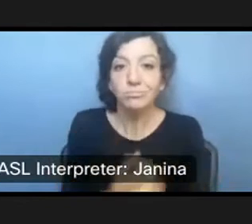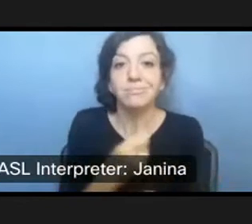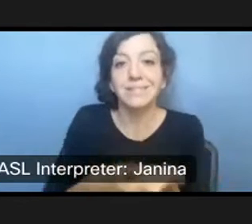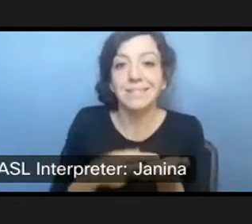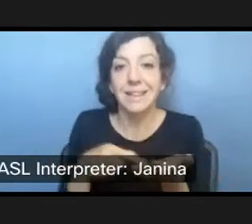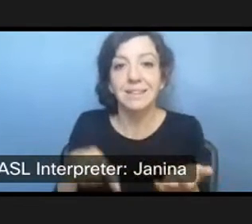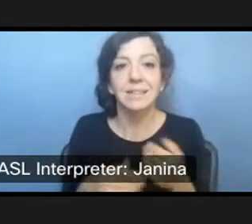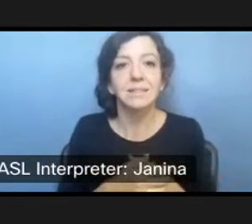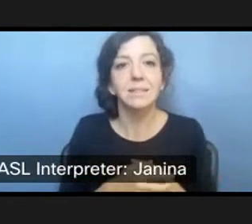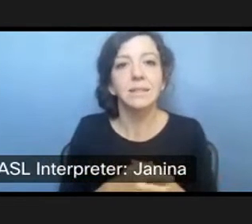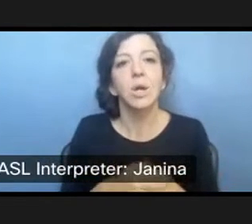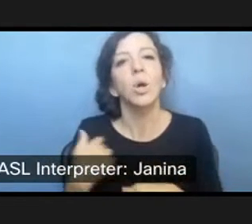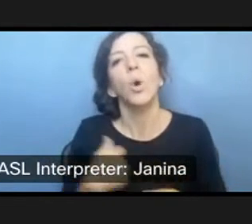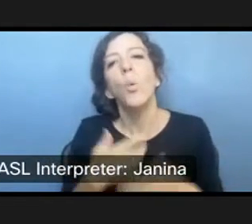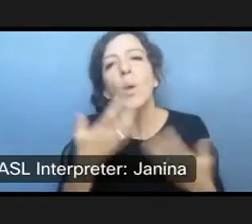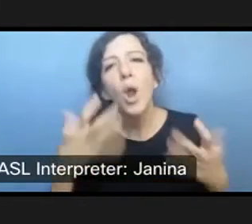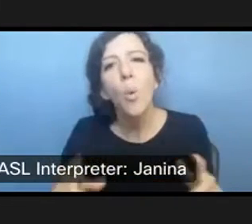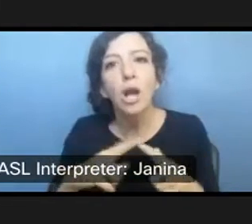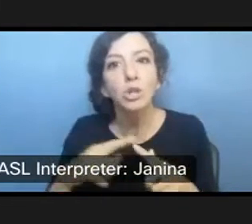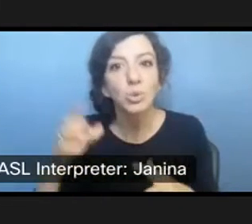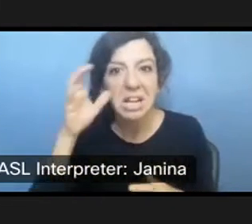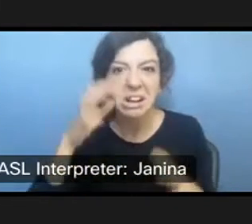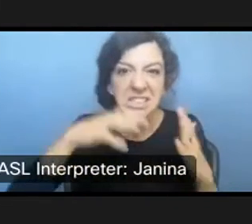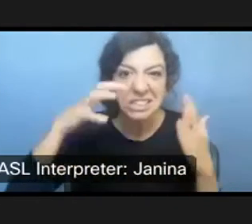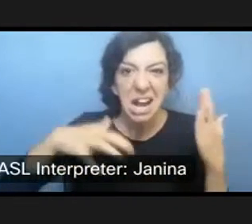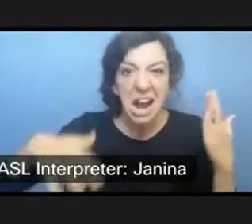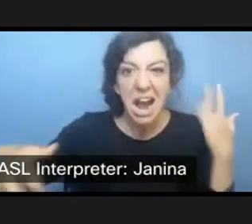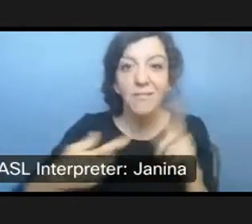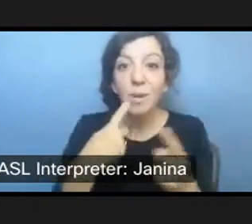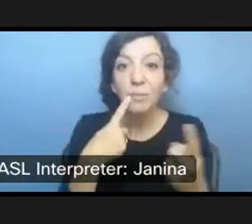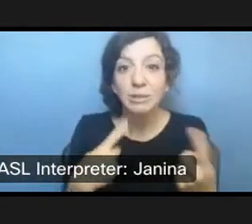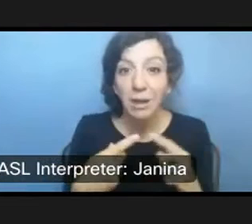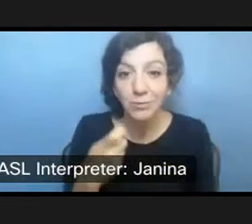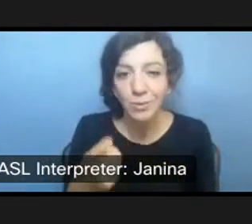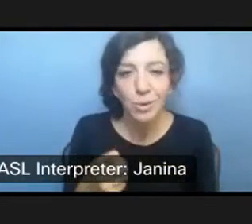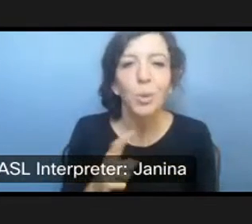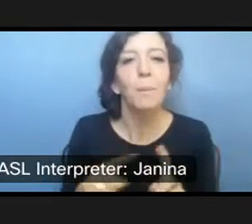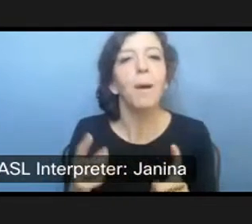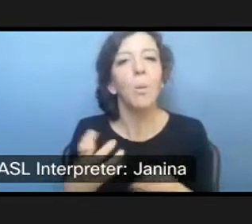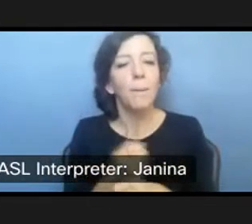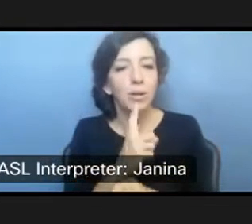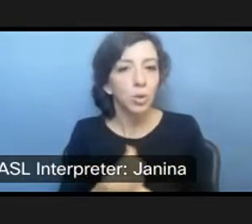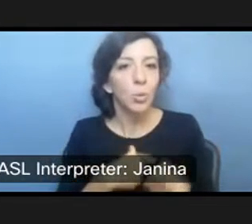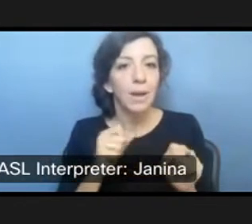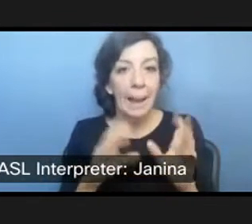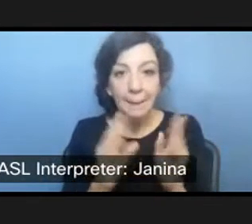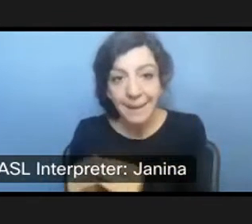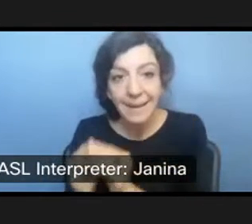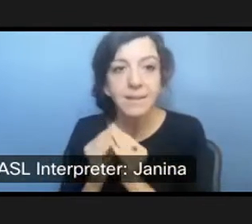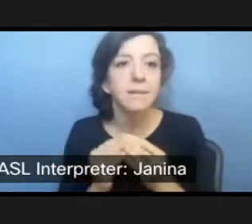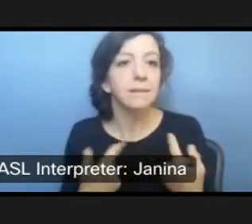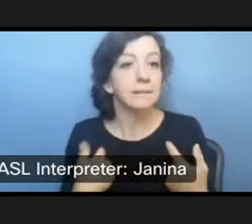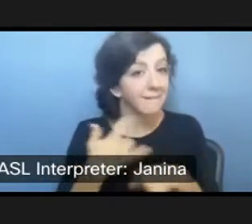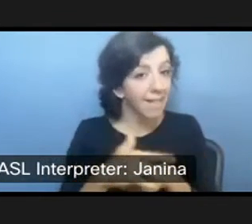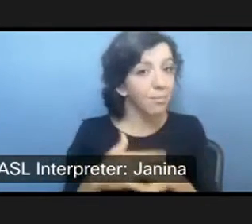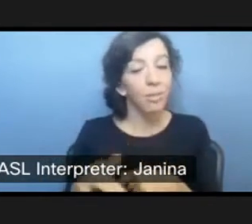a novel for a response, but we do need to be able to prompt meetings, make sure that I'm available, our accounting staff are available, all of